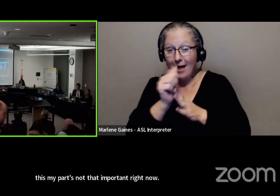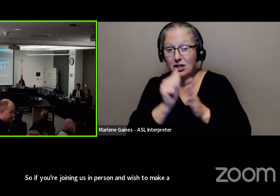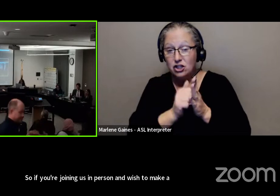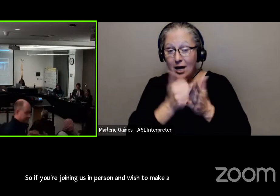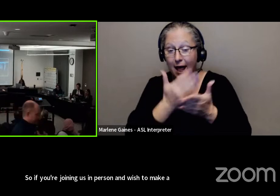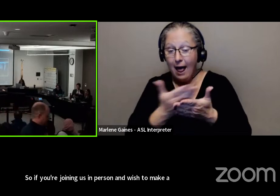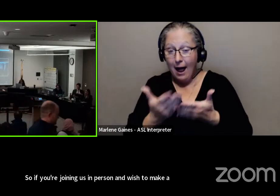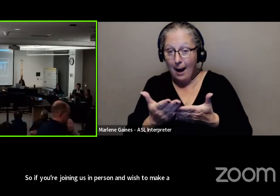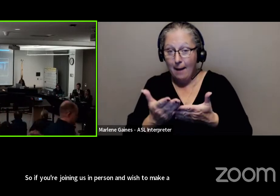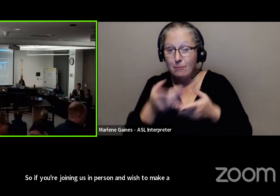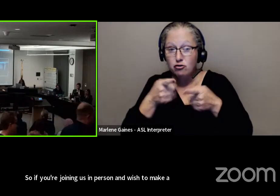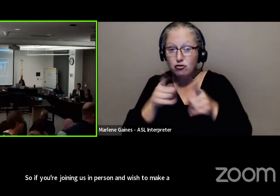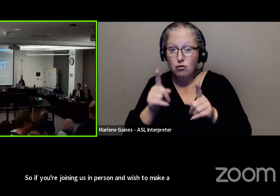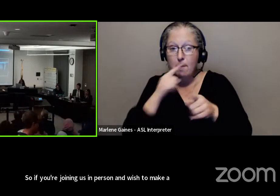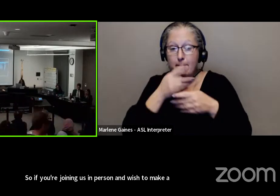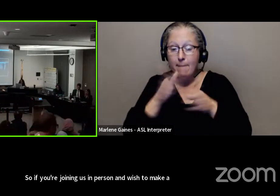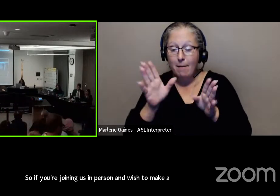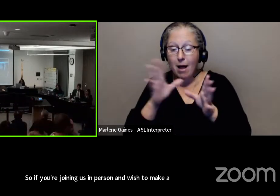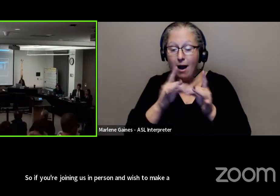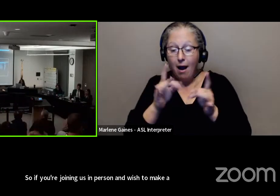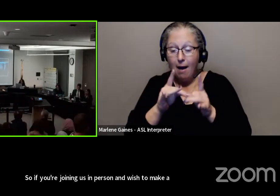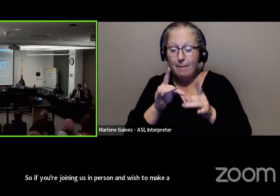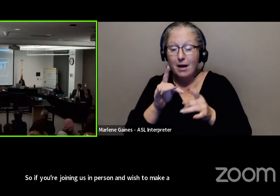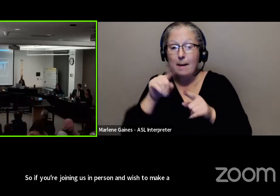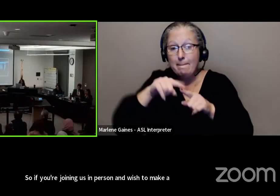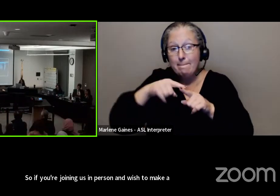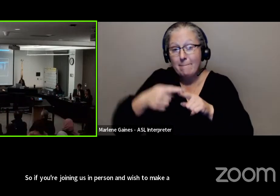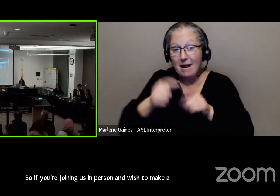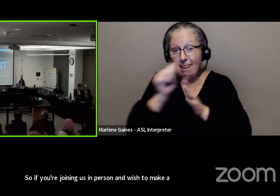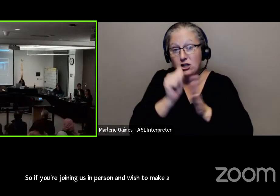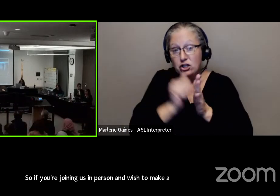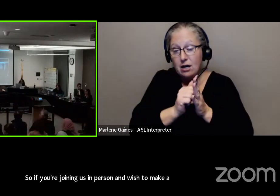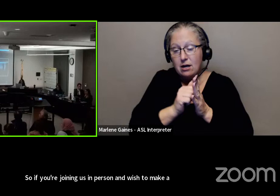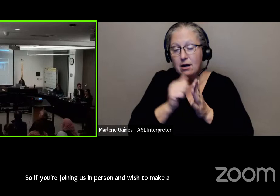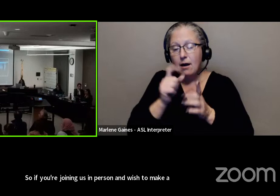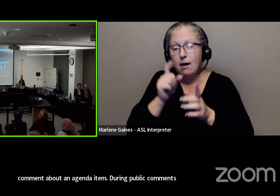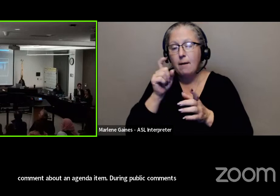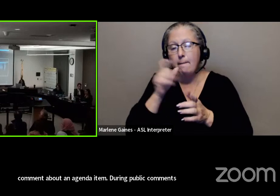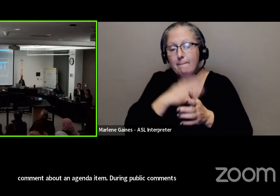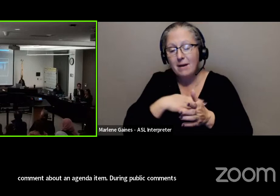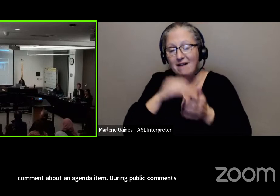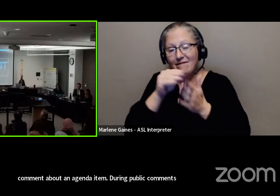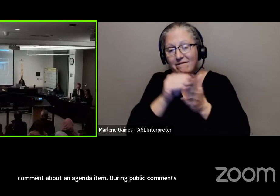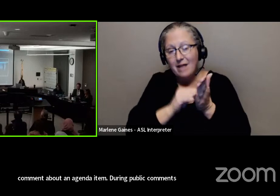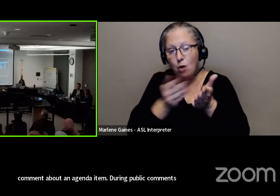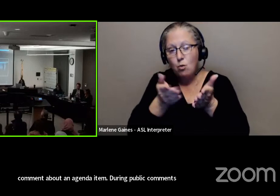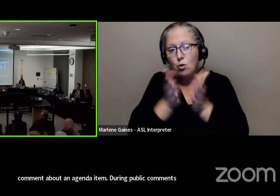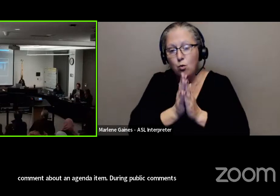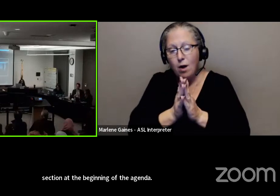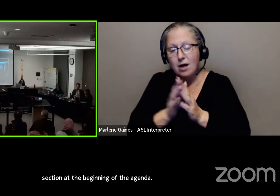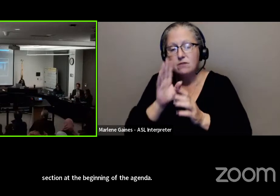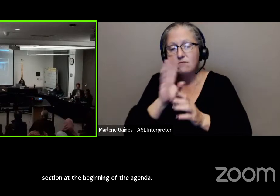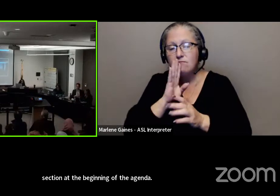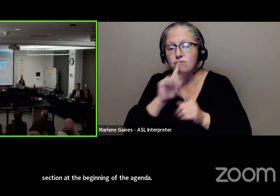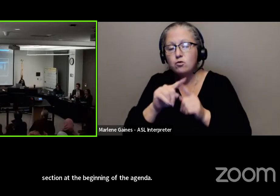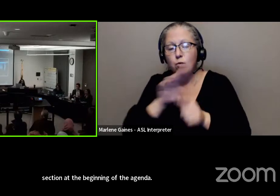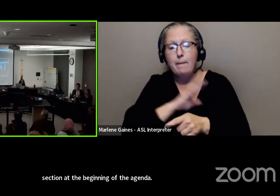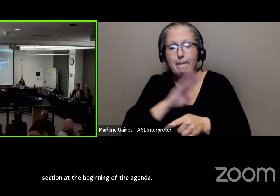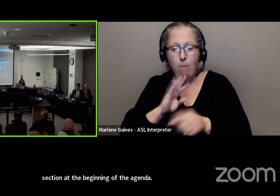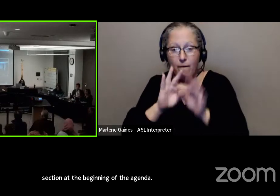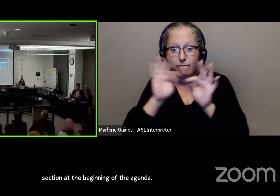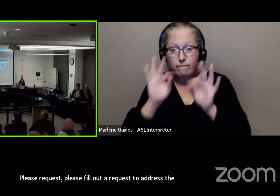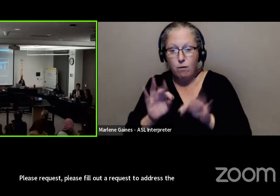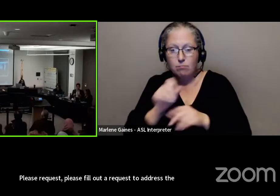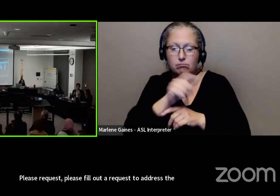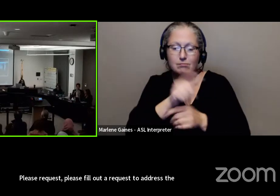item during public comment section at the beginning of the agenda, please fill out a request to address the board form and submit it to